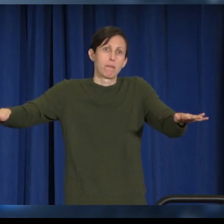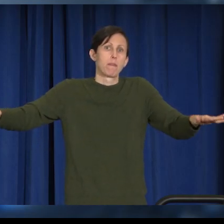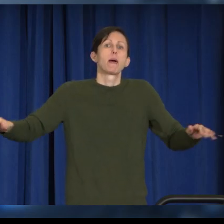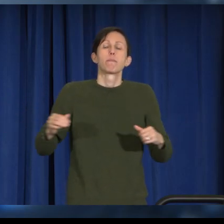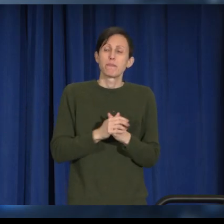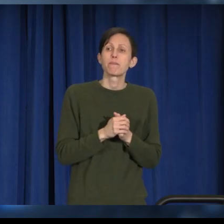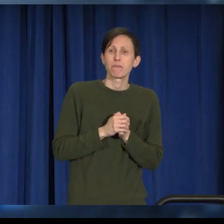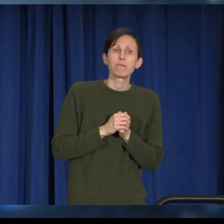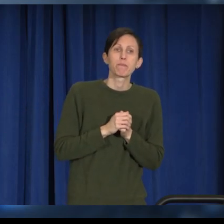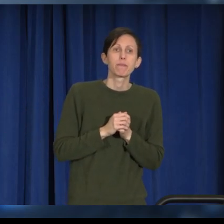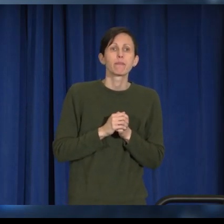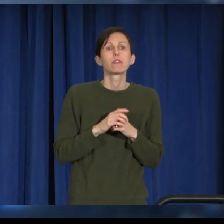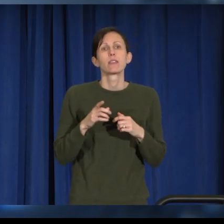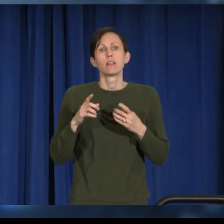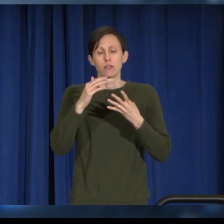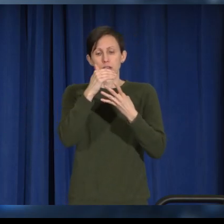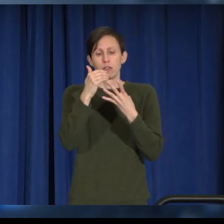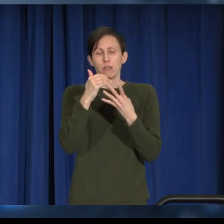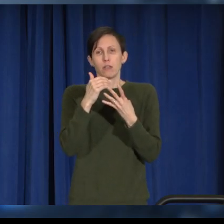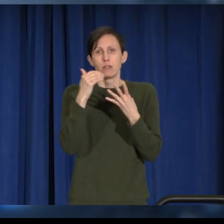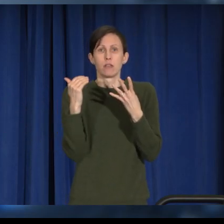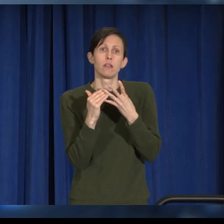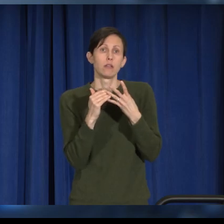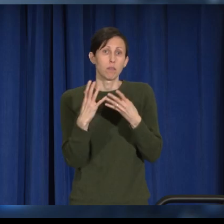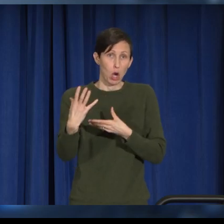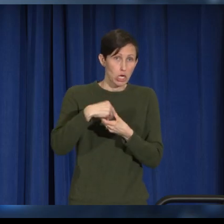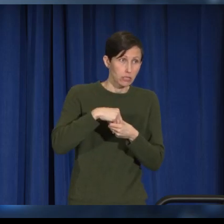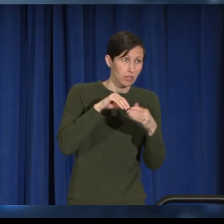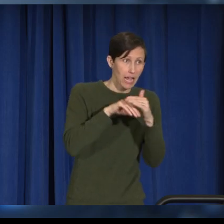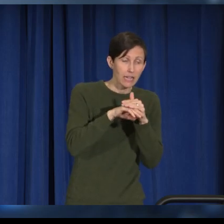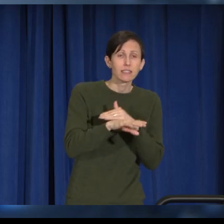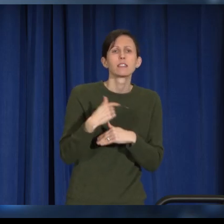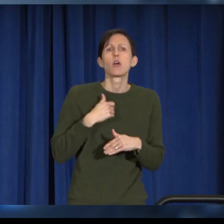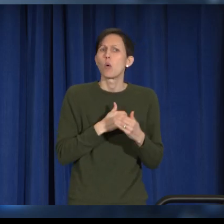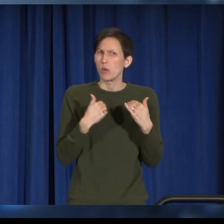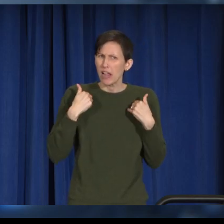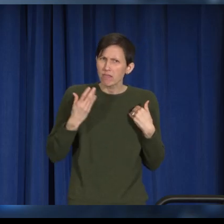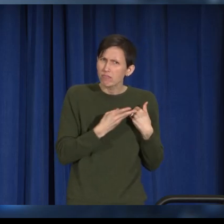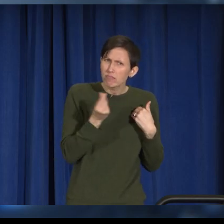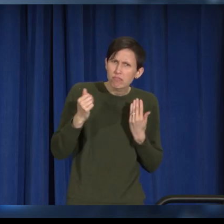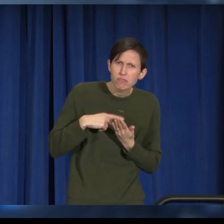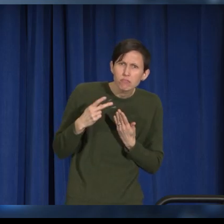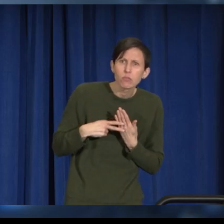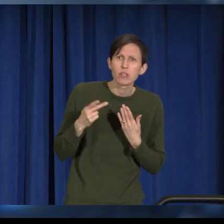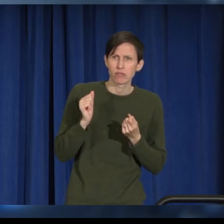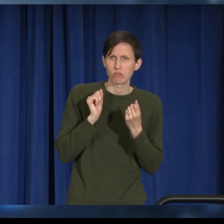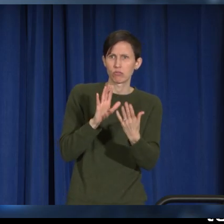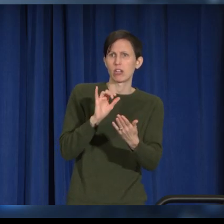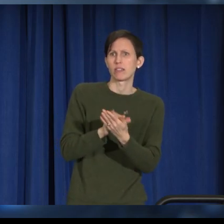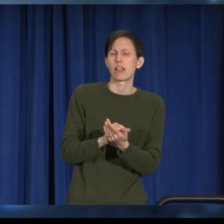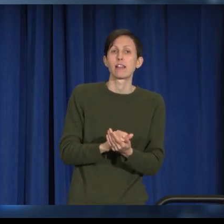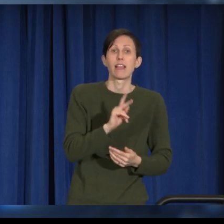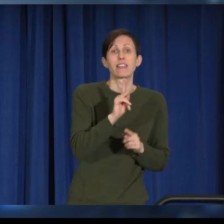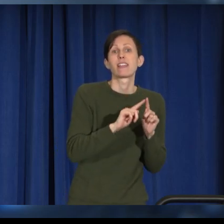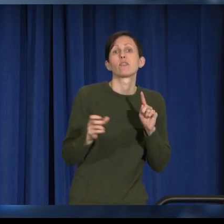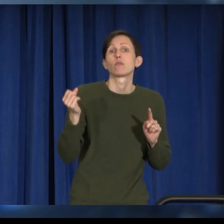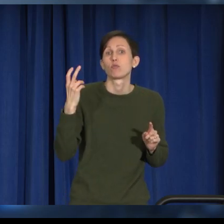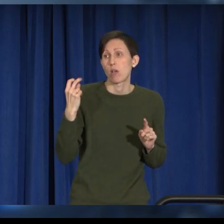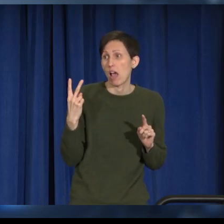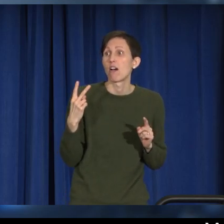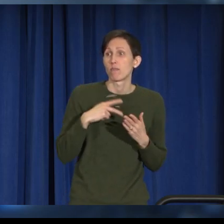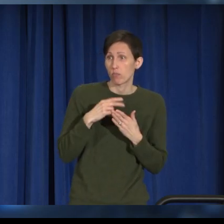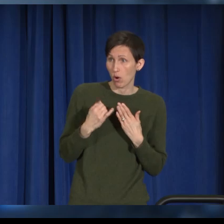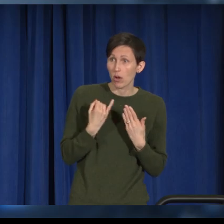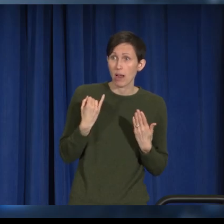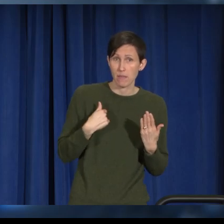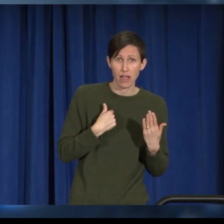When we look at participation and access, we have a number of programs that specifically address that. So our K-12 initiative that I talked